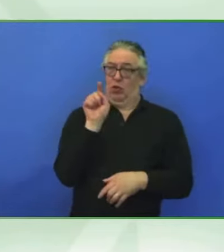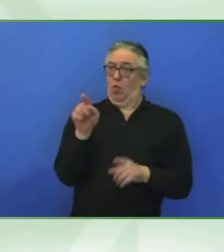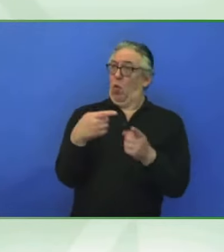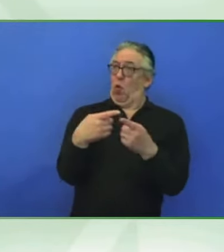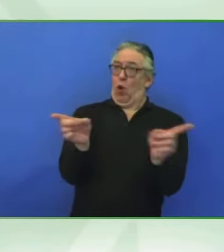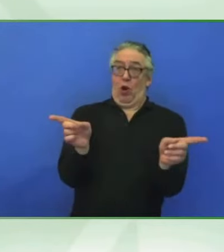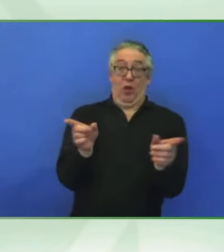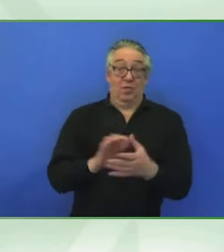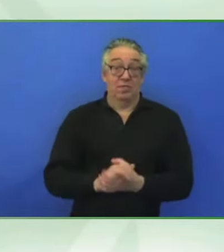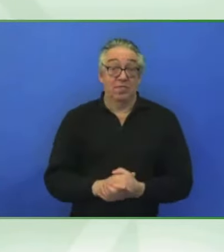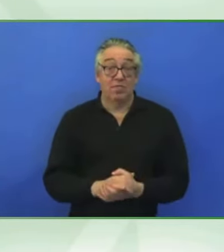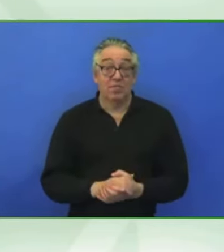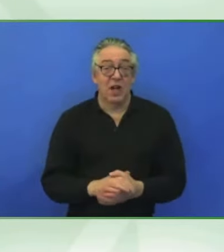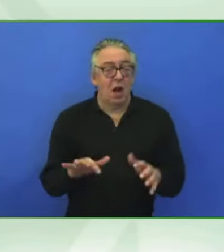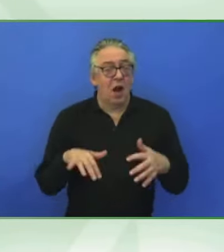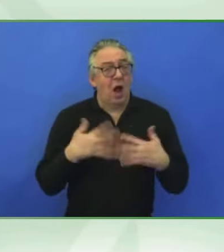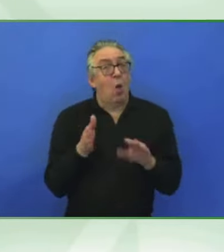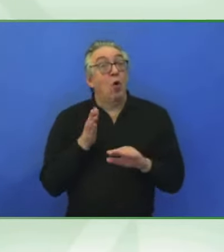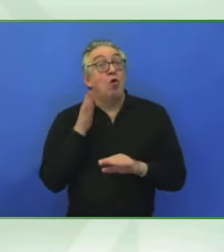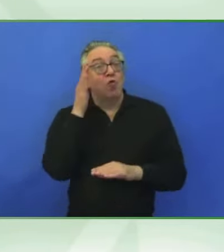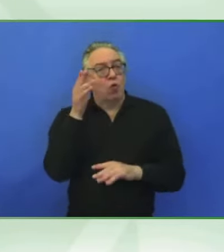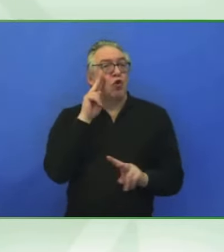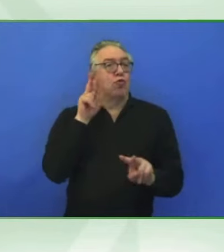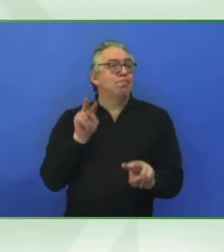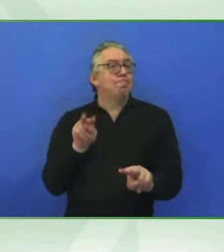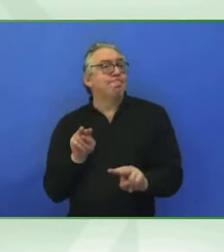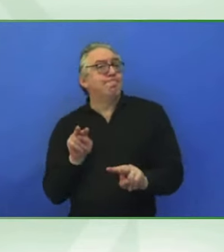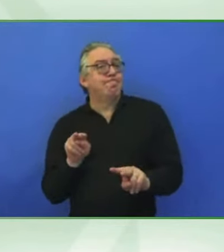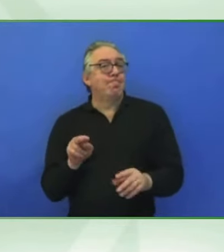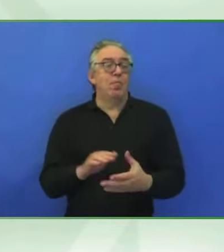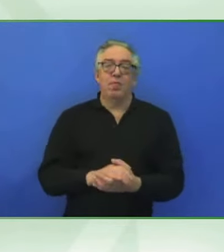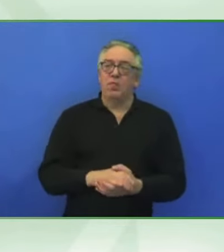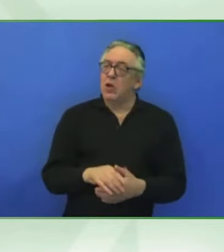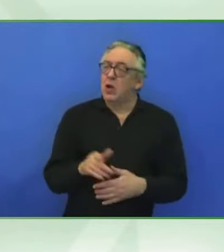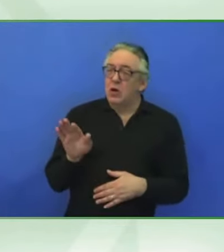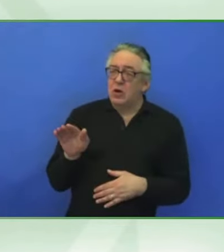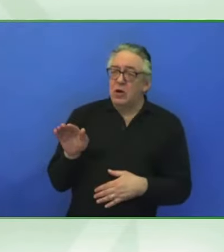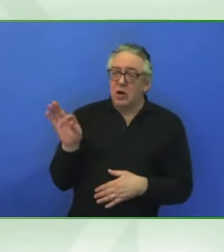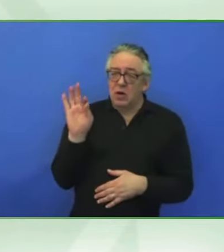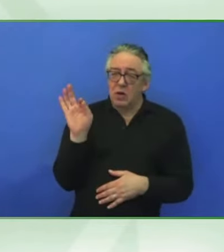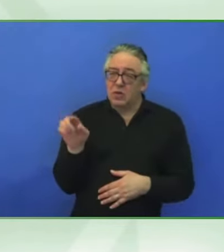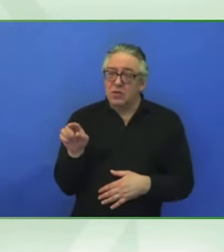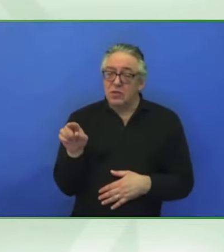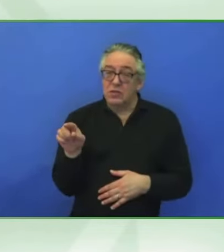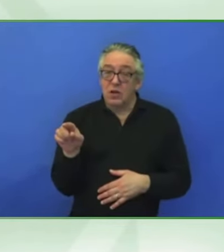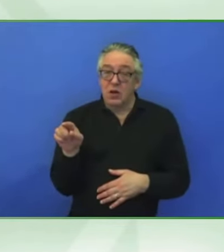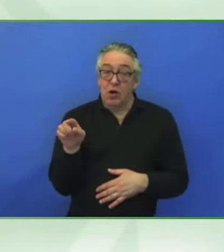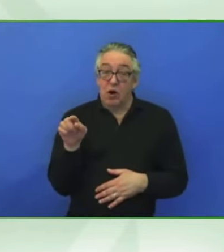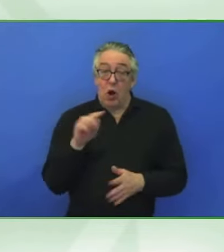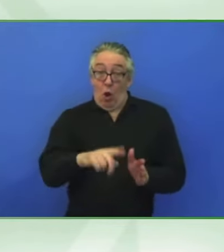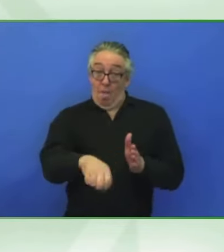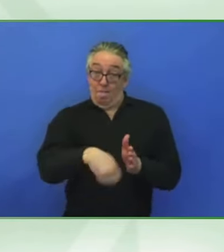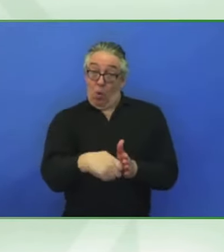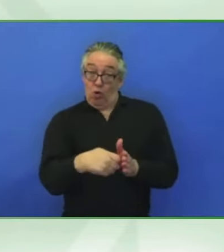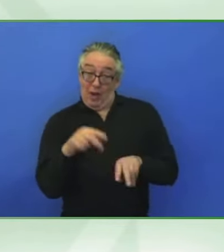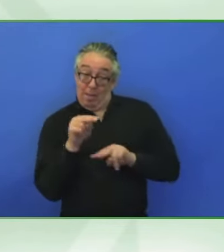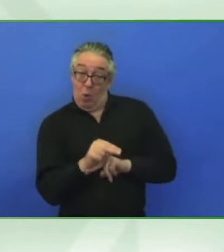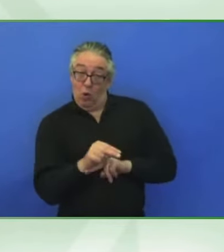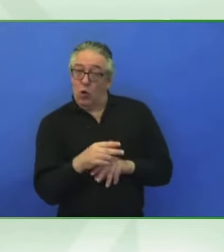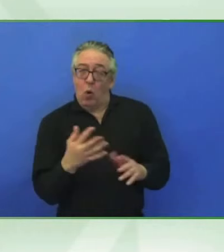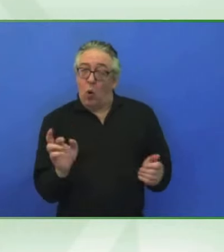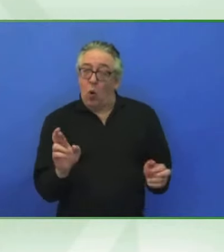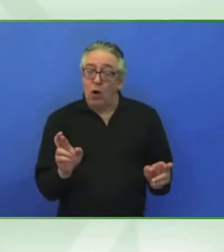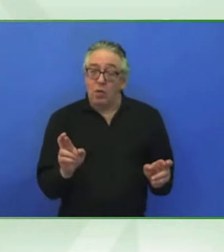participants. Are you saying, how is the Zero project monitoring, or are you saying how are our